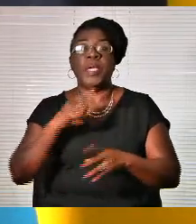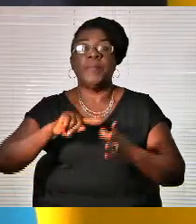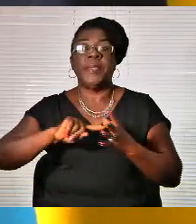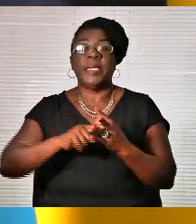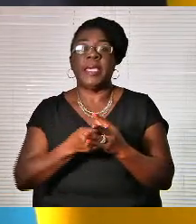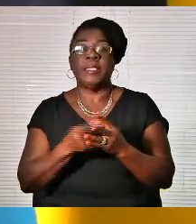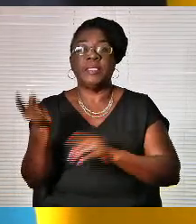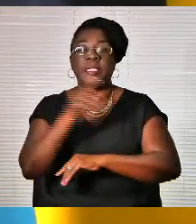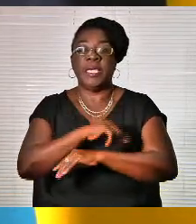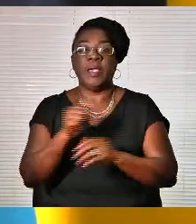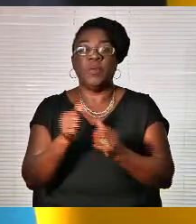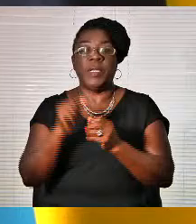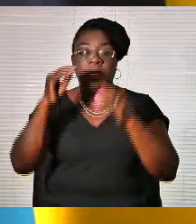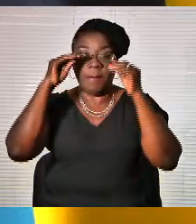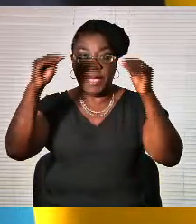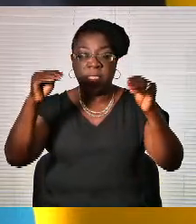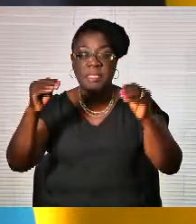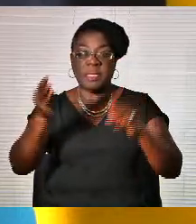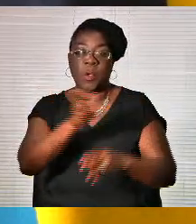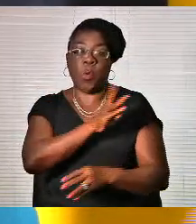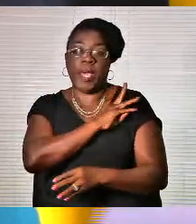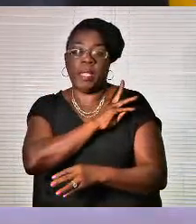Minister, Minister Wells.